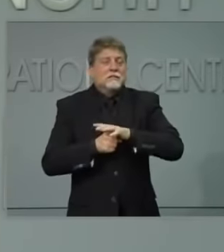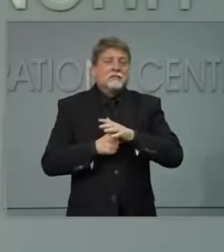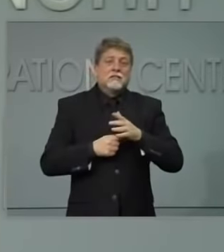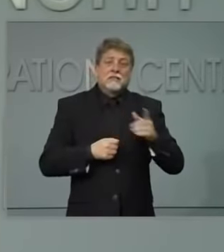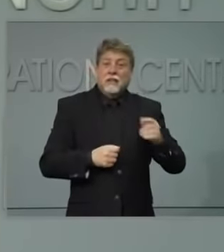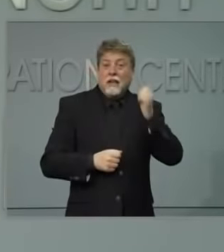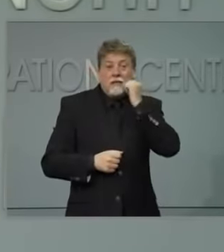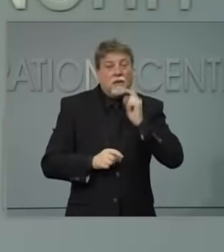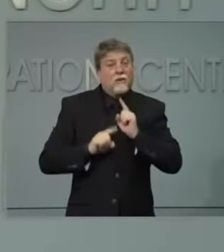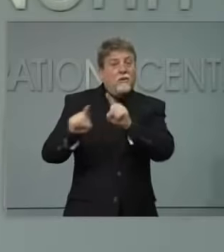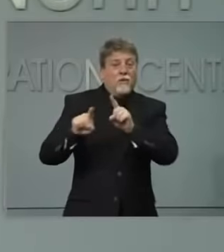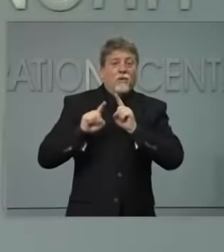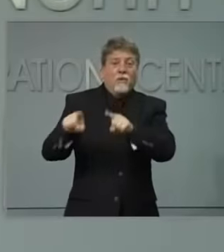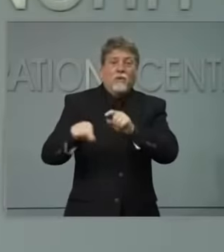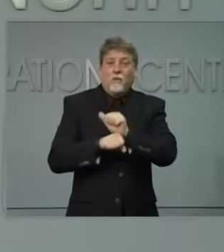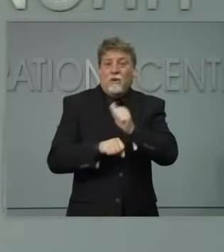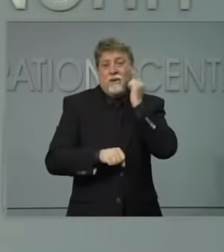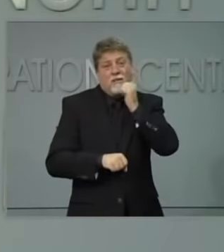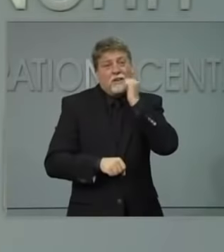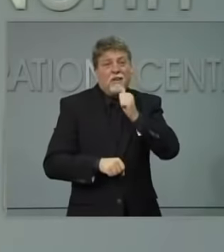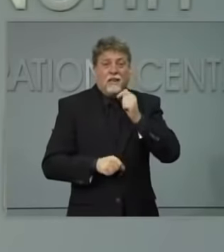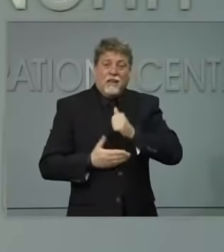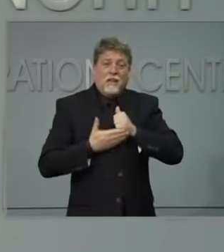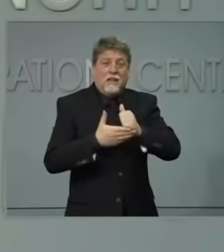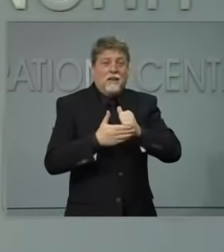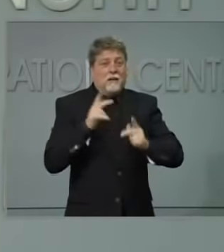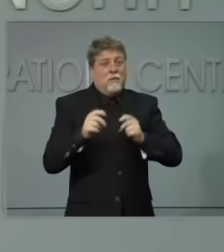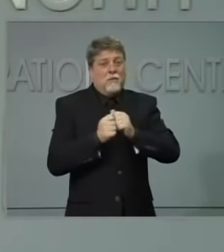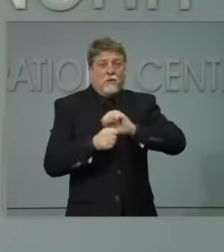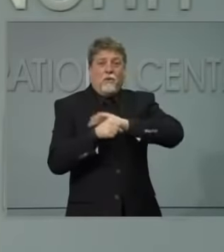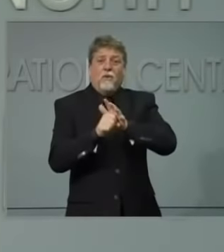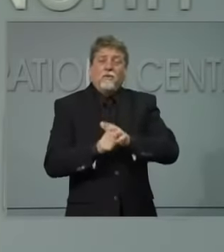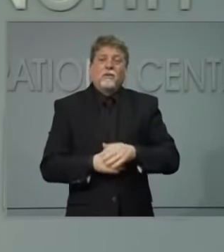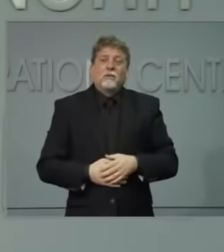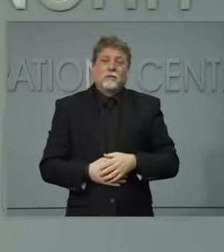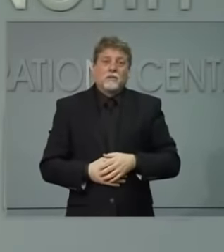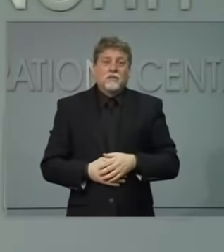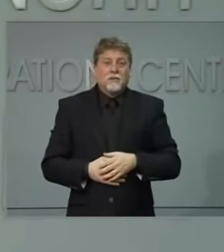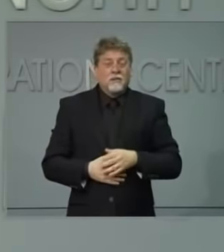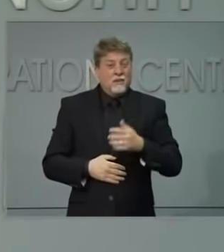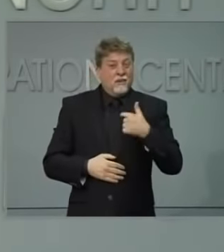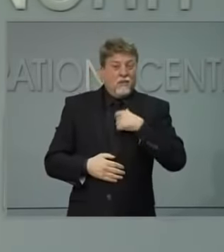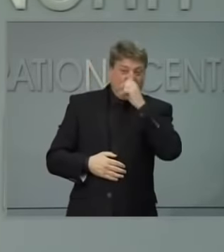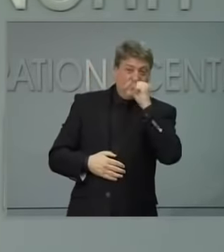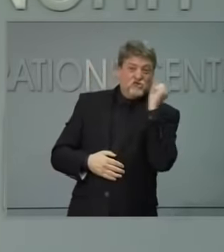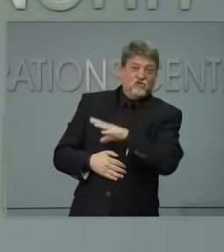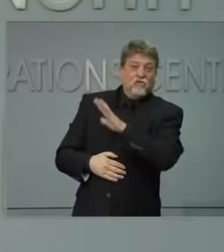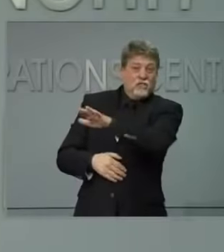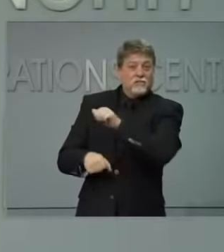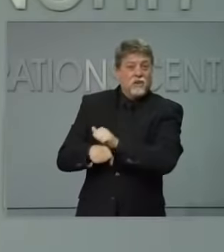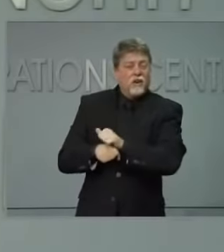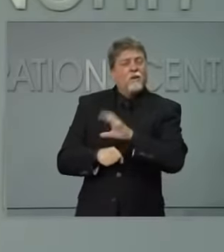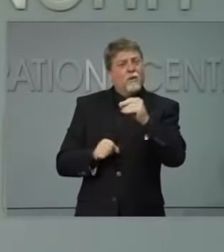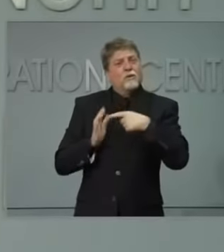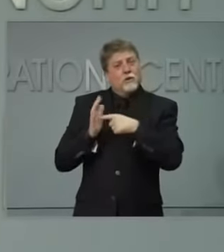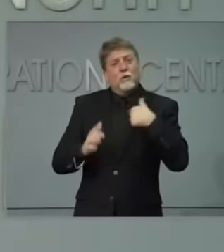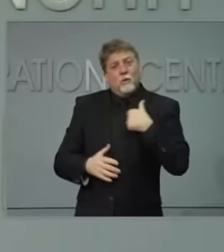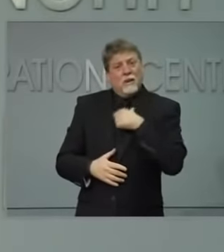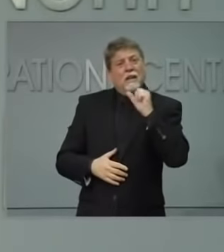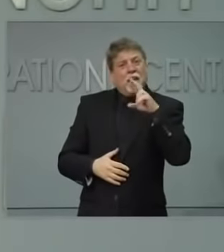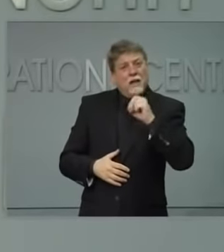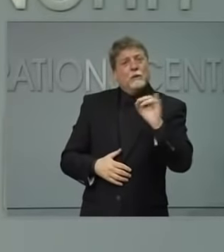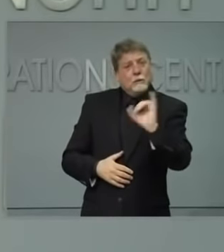work to care for those who need it. Let's all show that we really care for these heroes by doing our